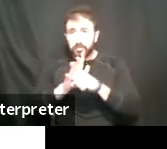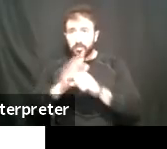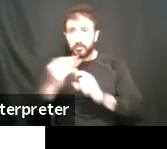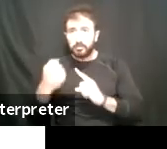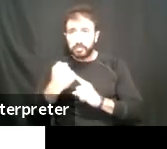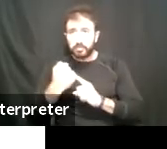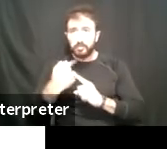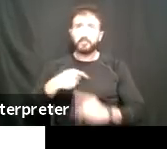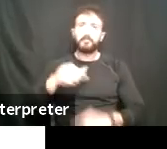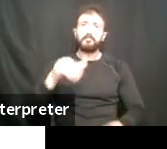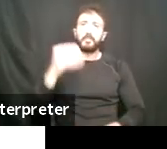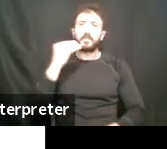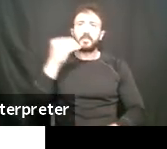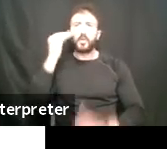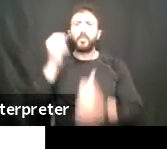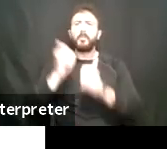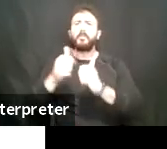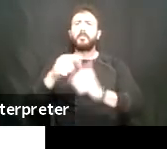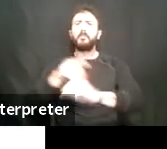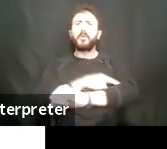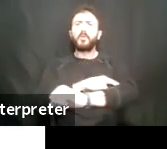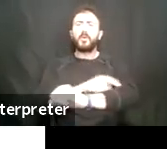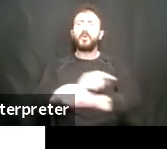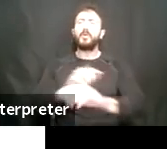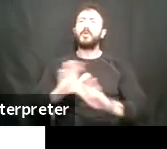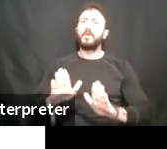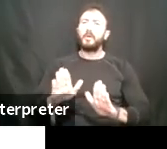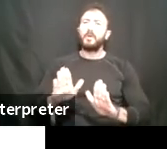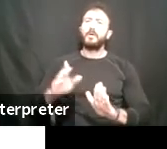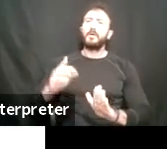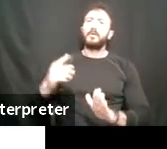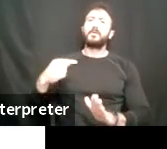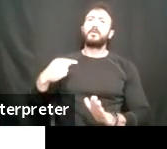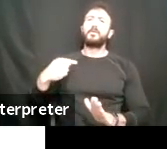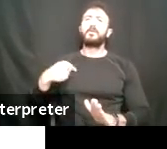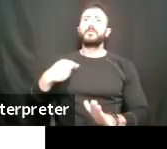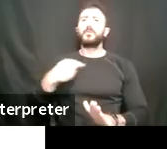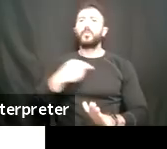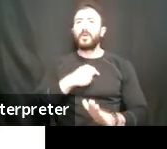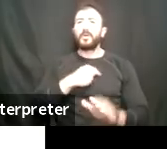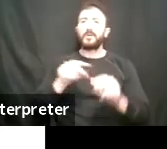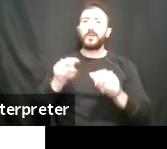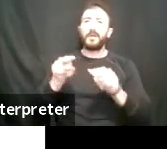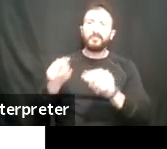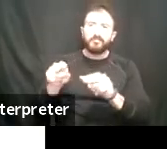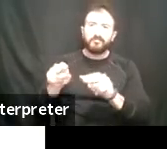quarantine and amount of time that you need to stay out of